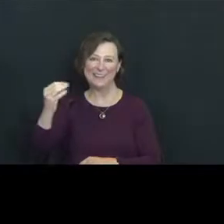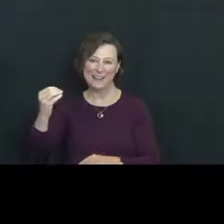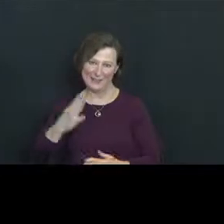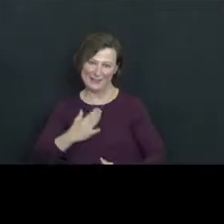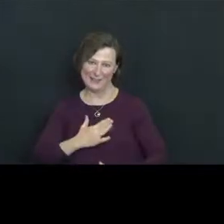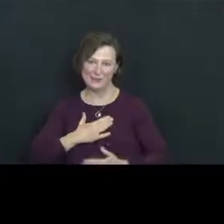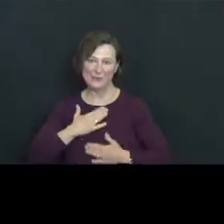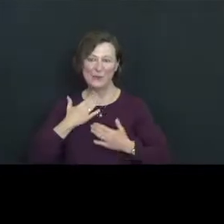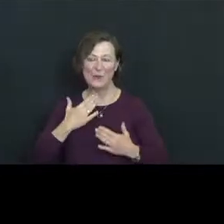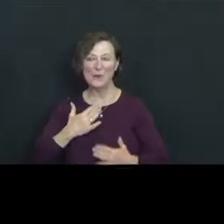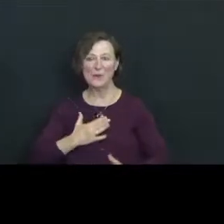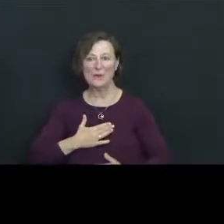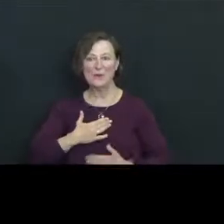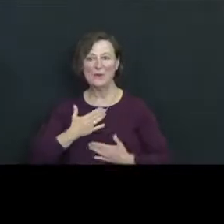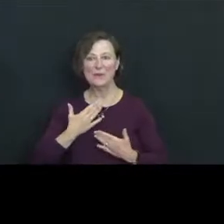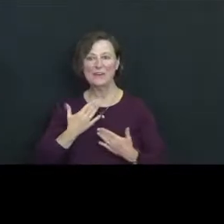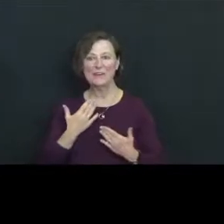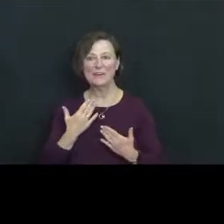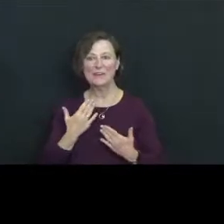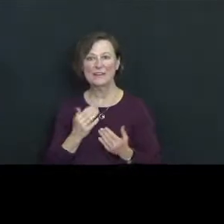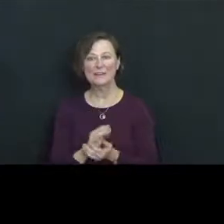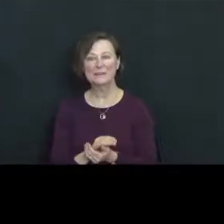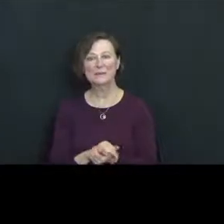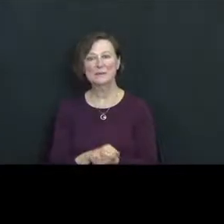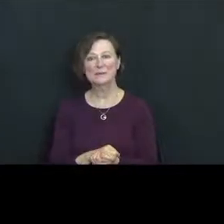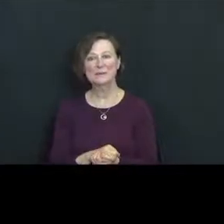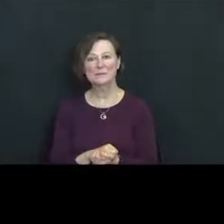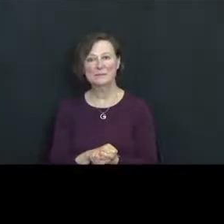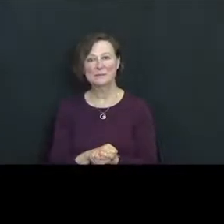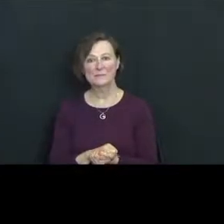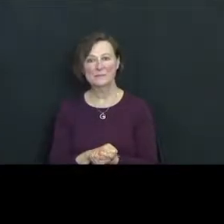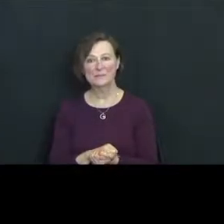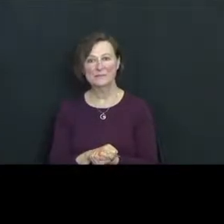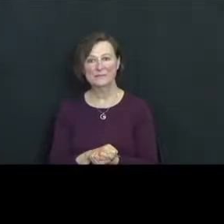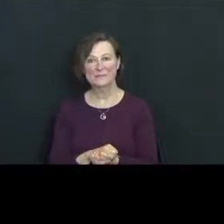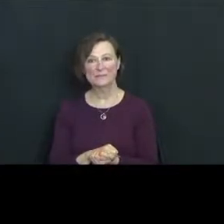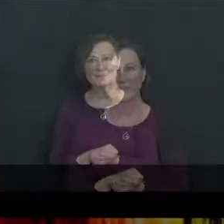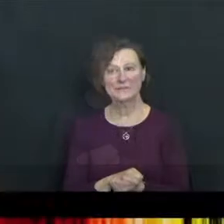vision, and joy.